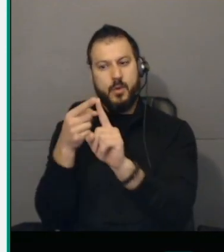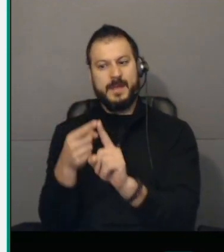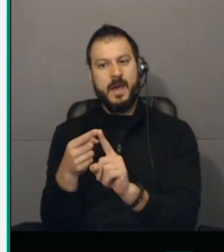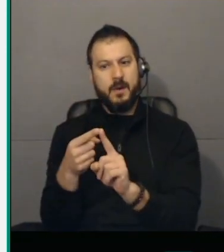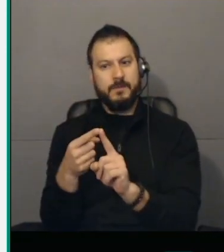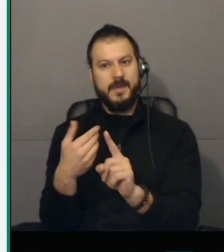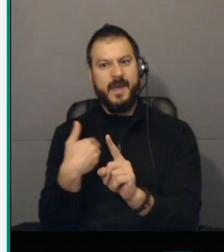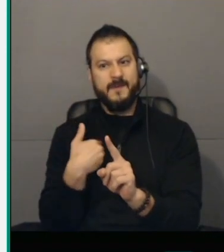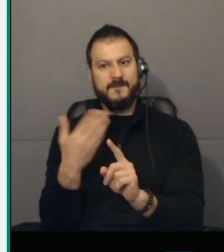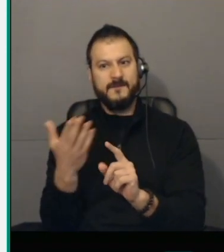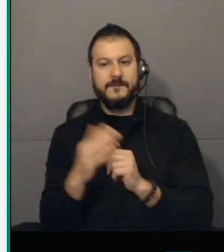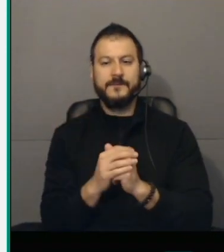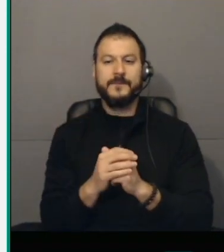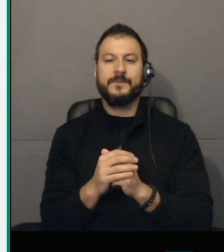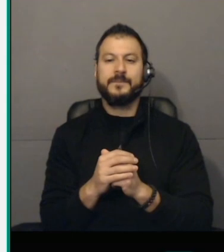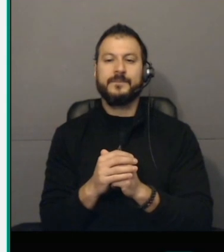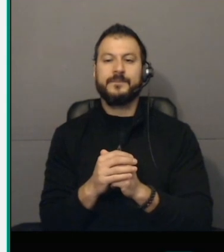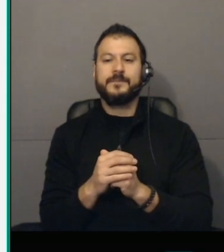exist.